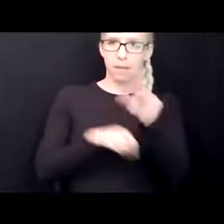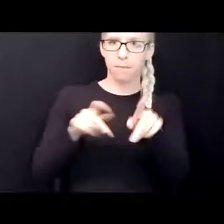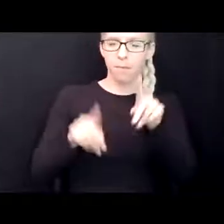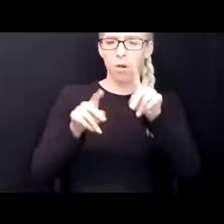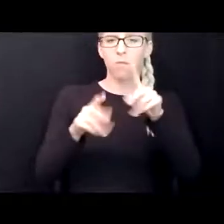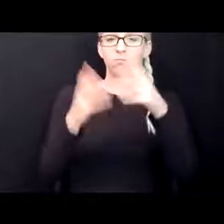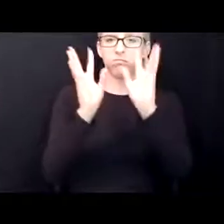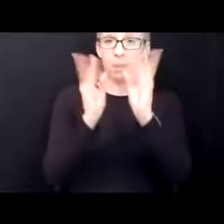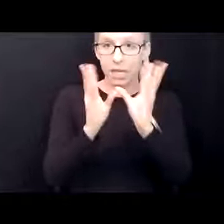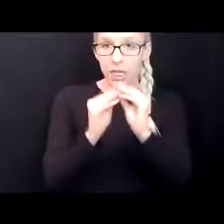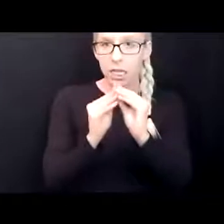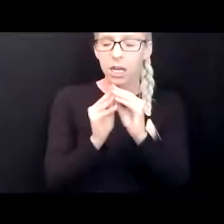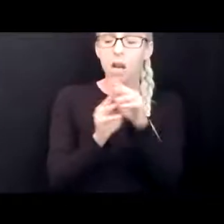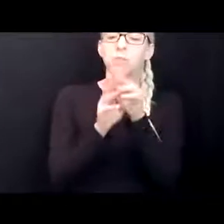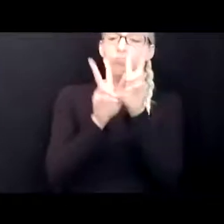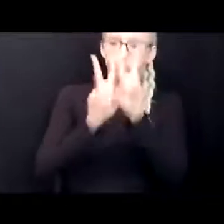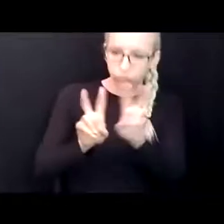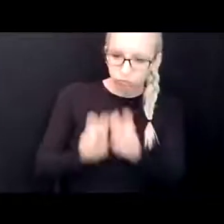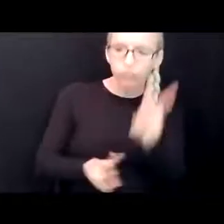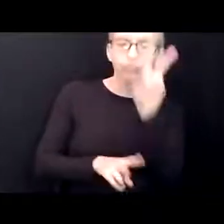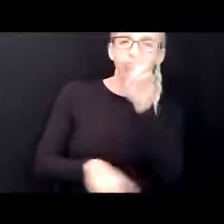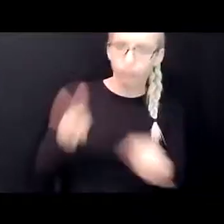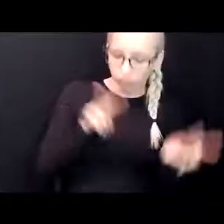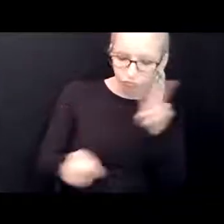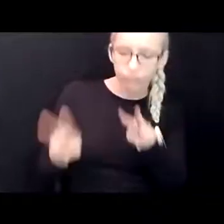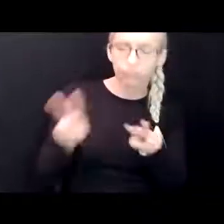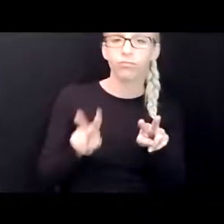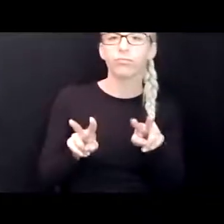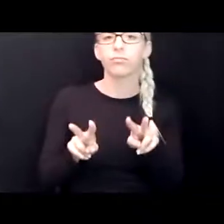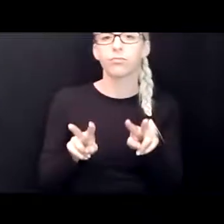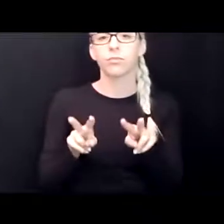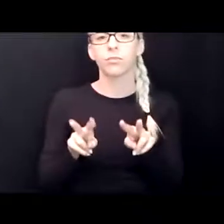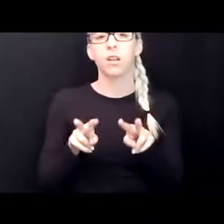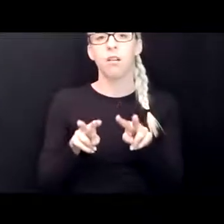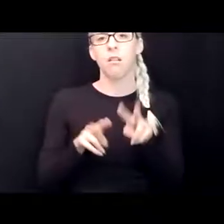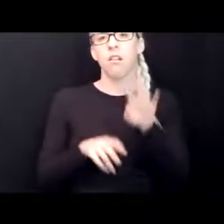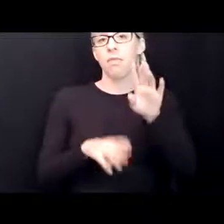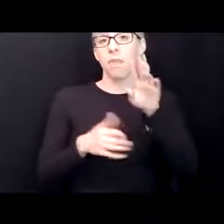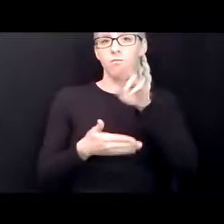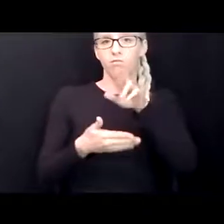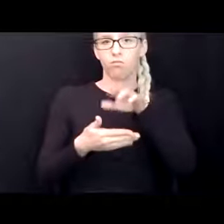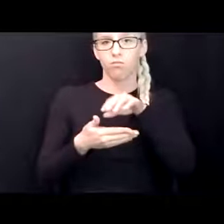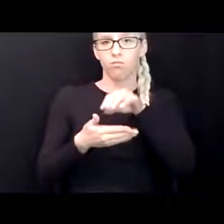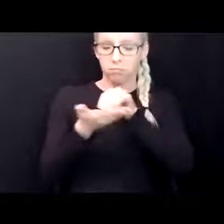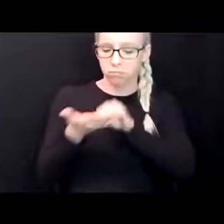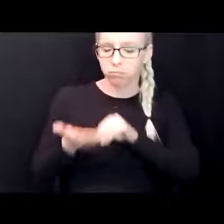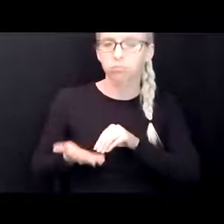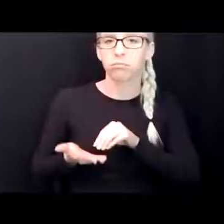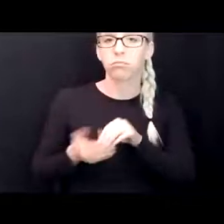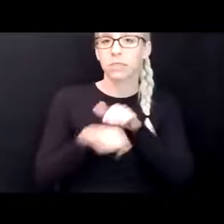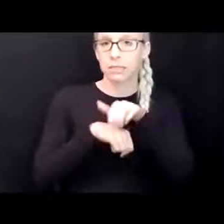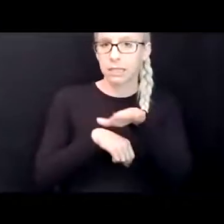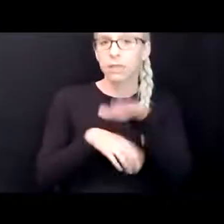just a second, to do evaluations of this individual. They file reports with the court.